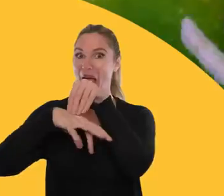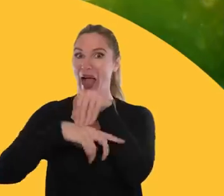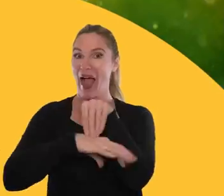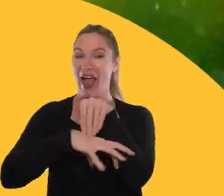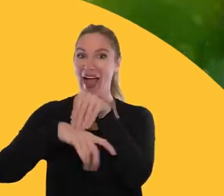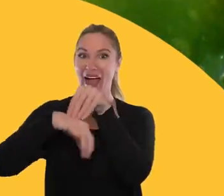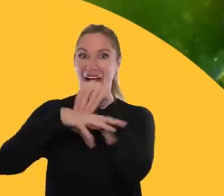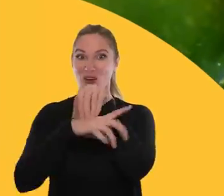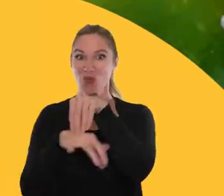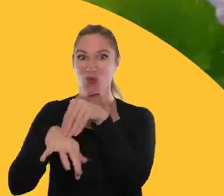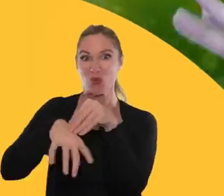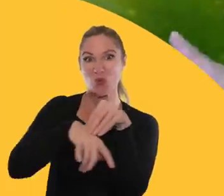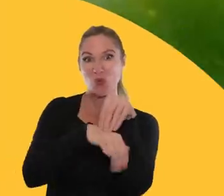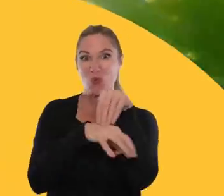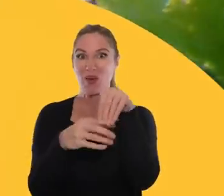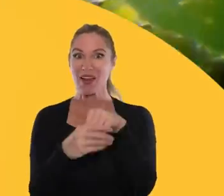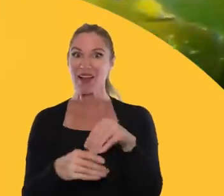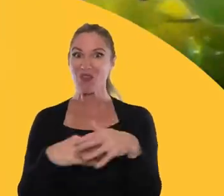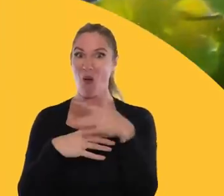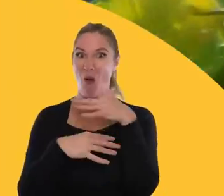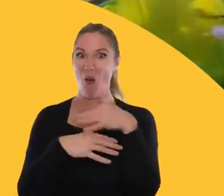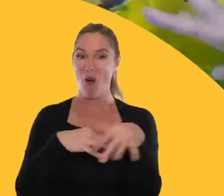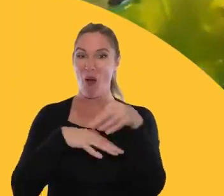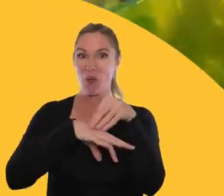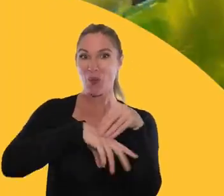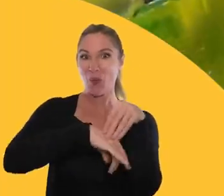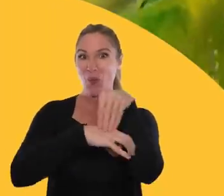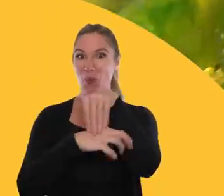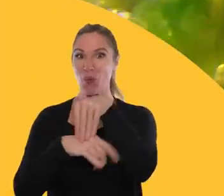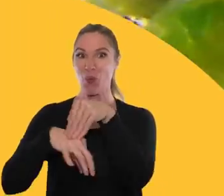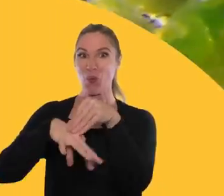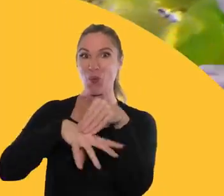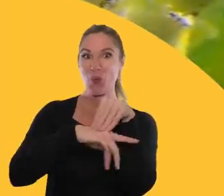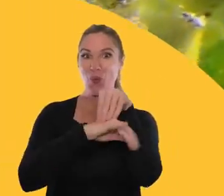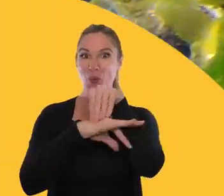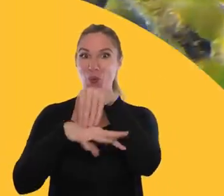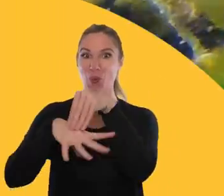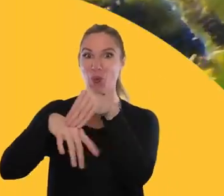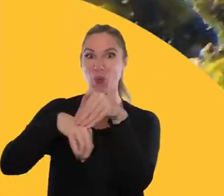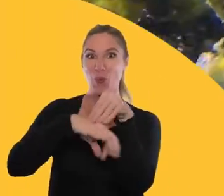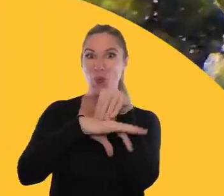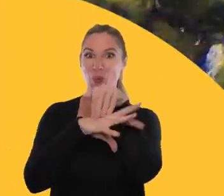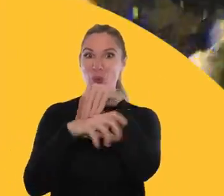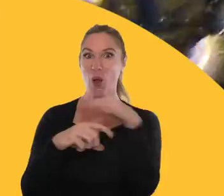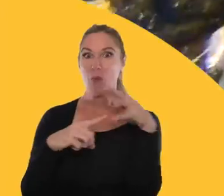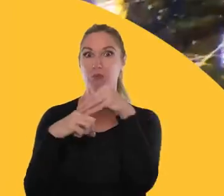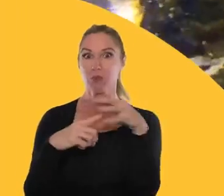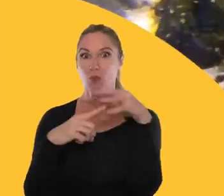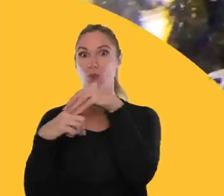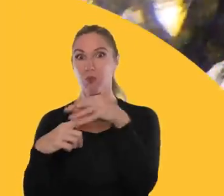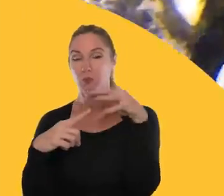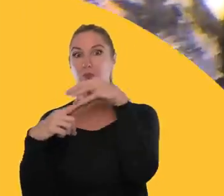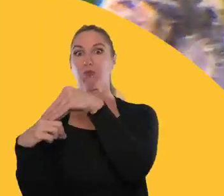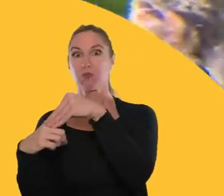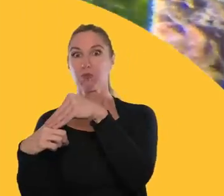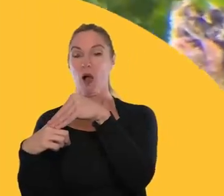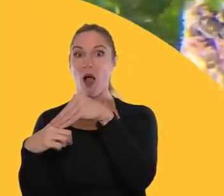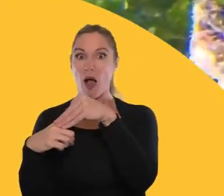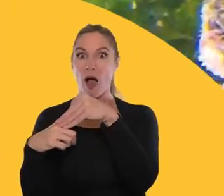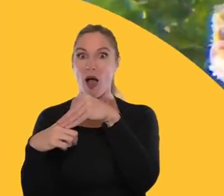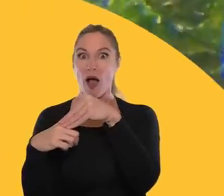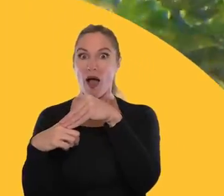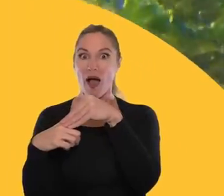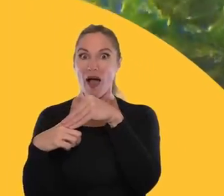octopus, squiggling in the ocean. Octopus, octopus, gulp,